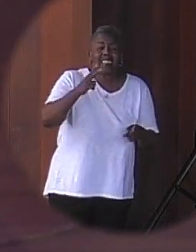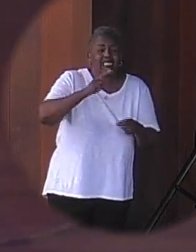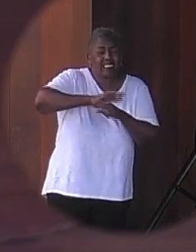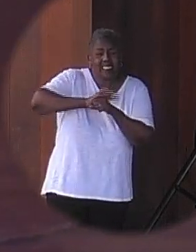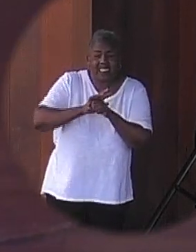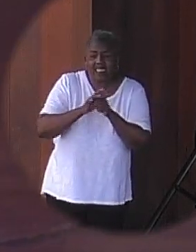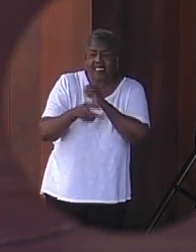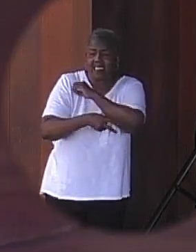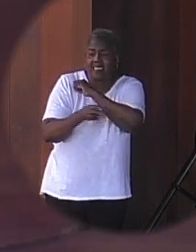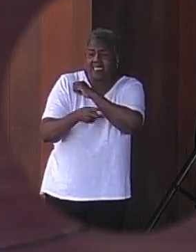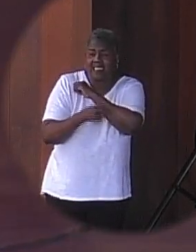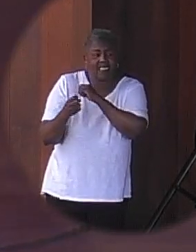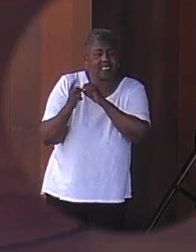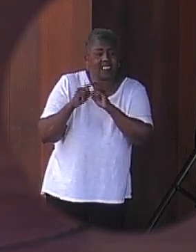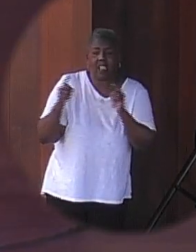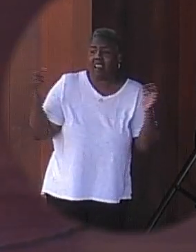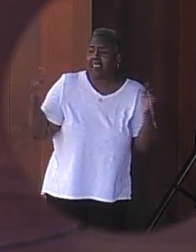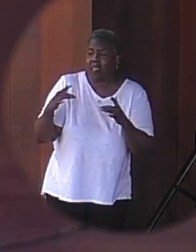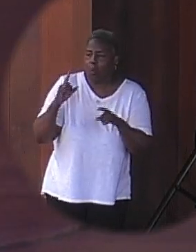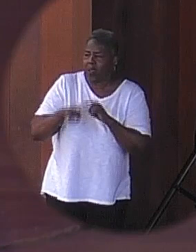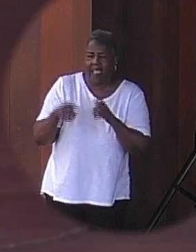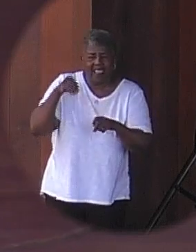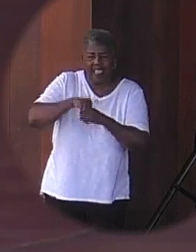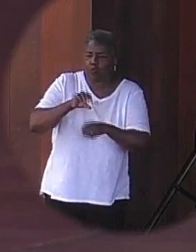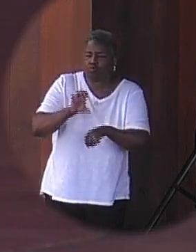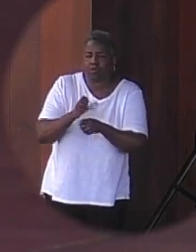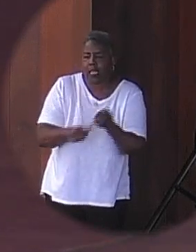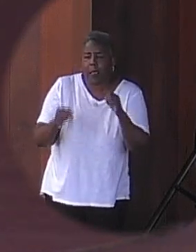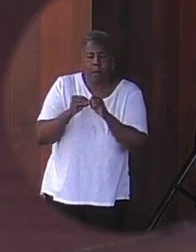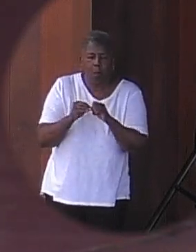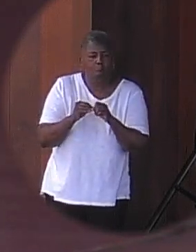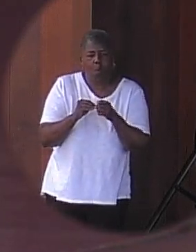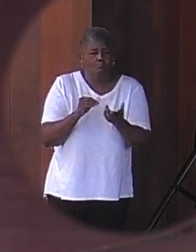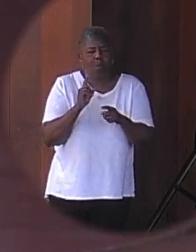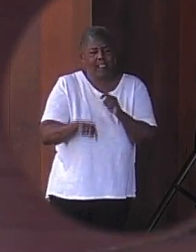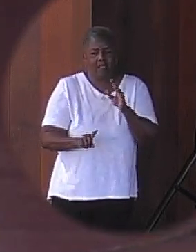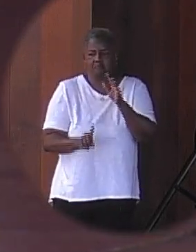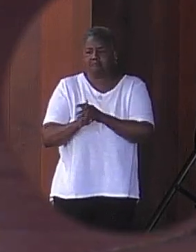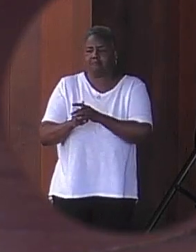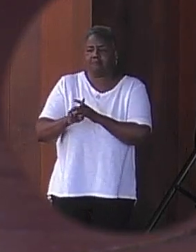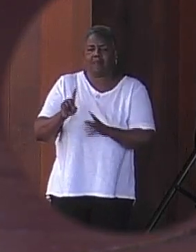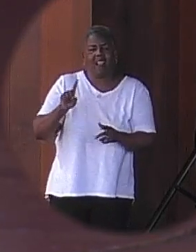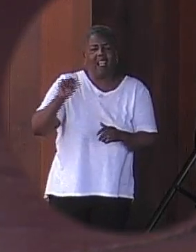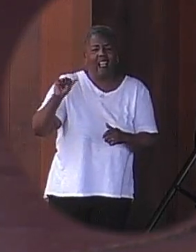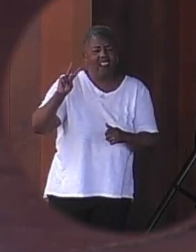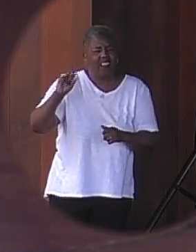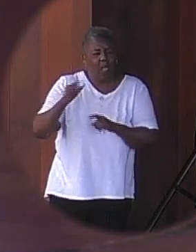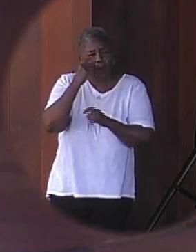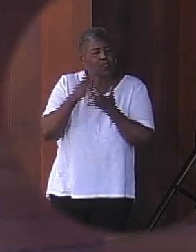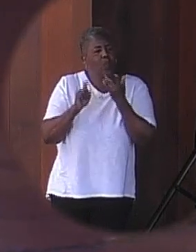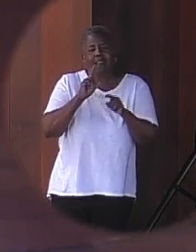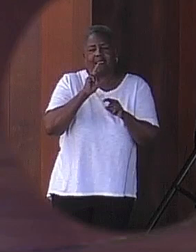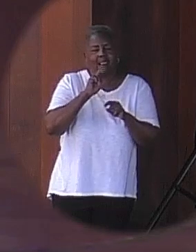pandemic rob us of gathering in our sacred space called the sanctuary. Because of the pandemic, we've not